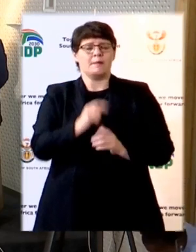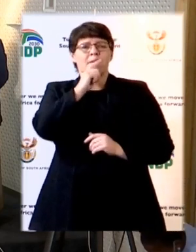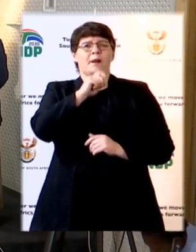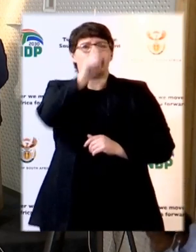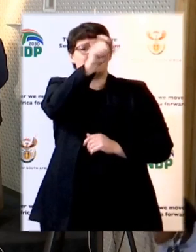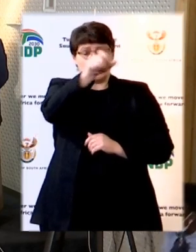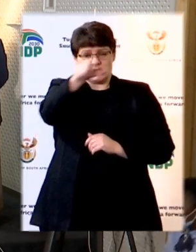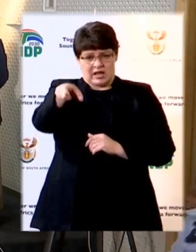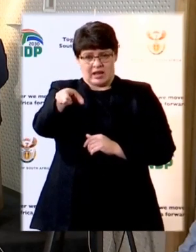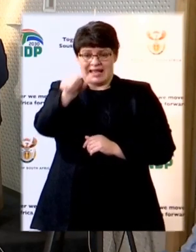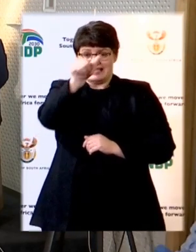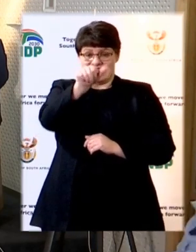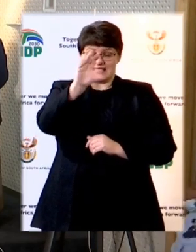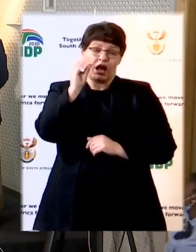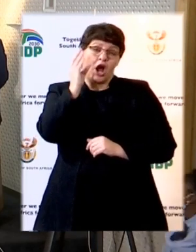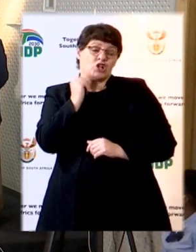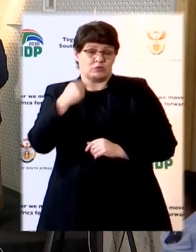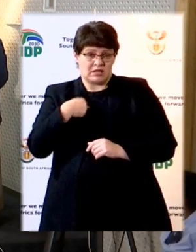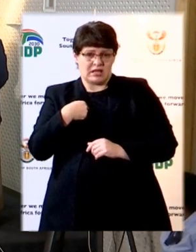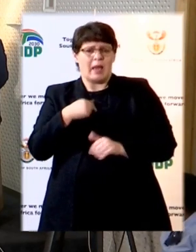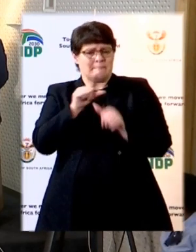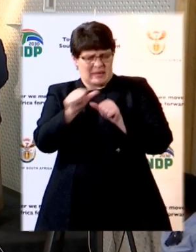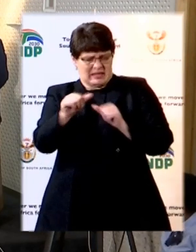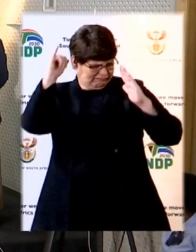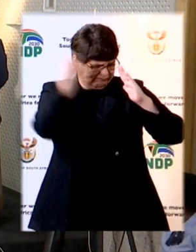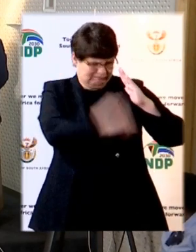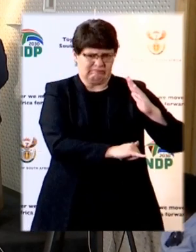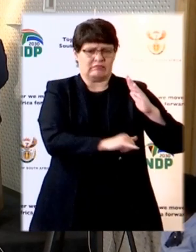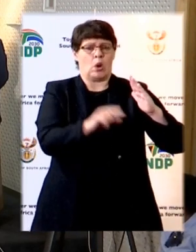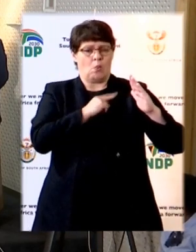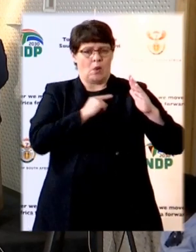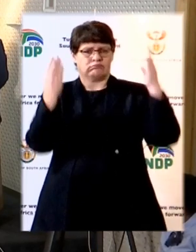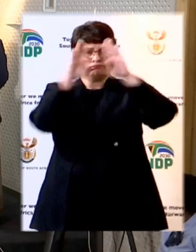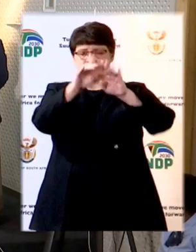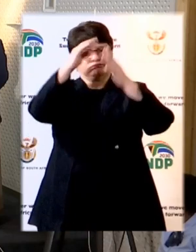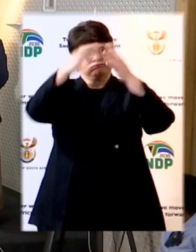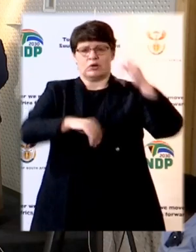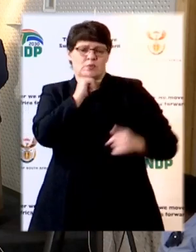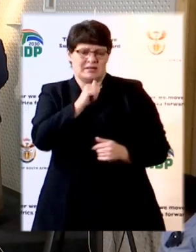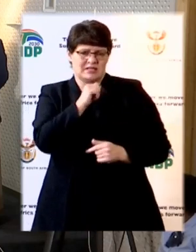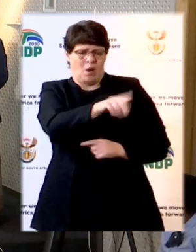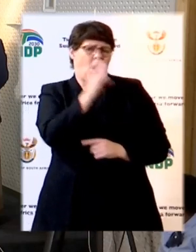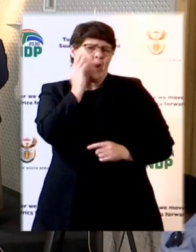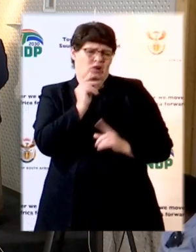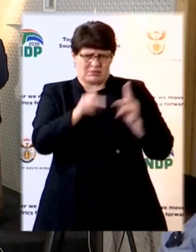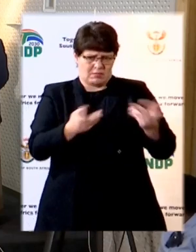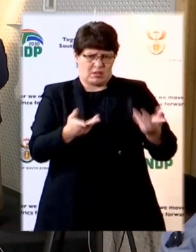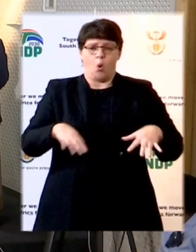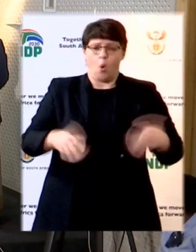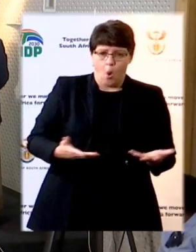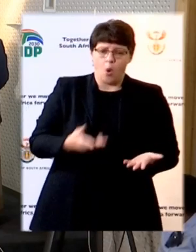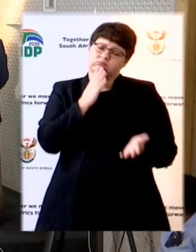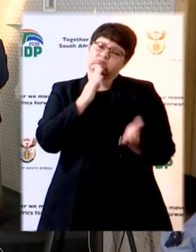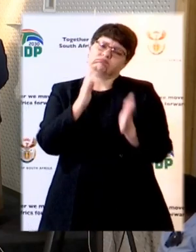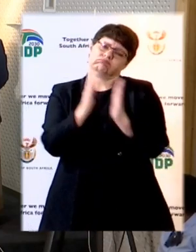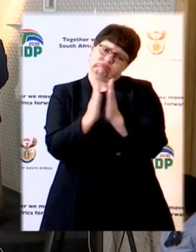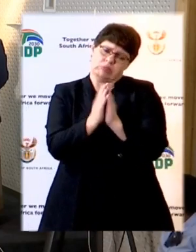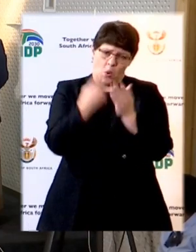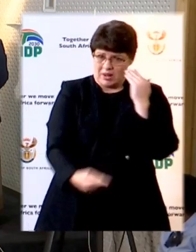of 60 be told to stay home at every level of the alert, given their classification as elderly, or will it simply be